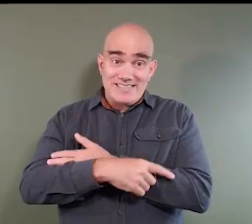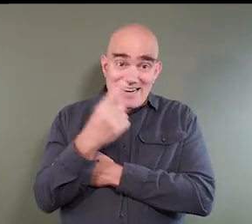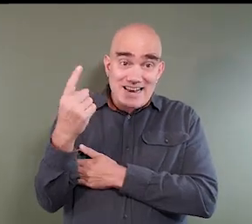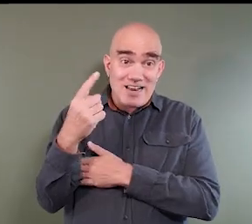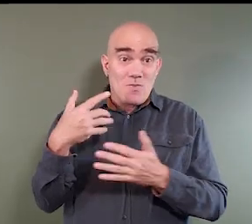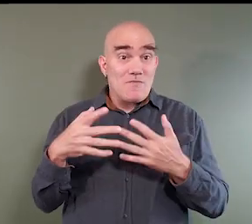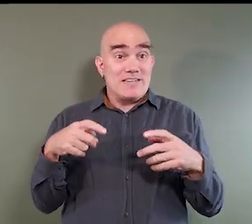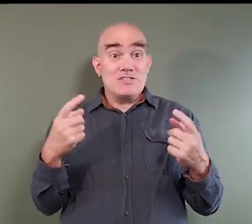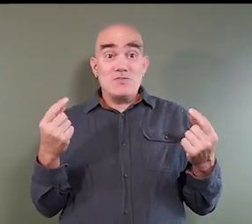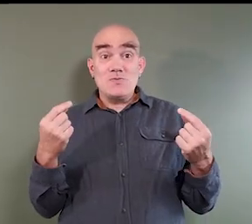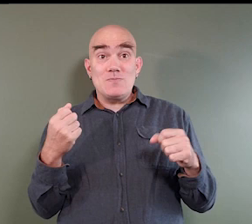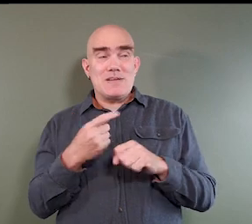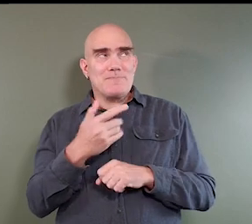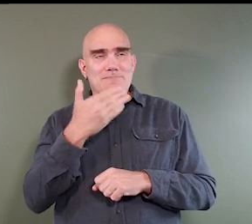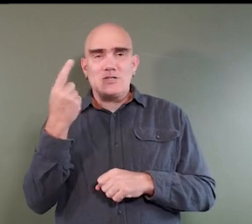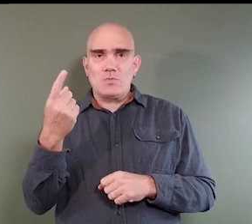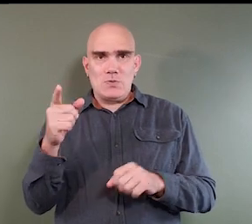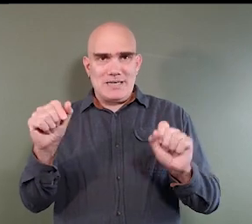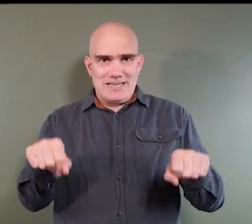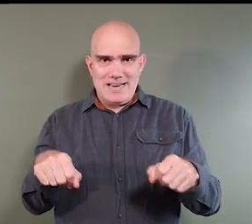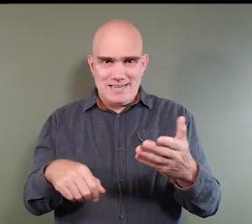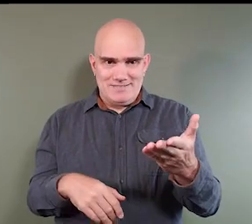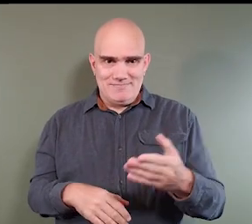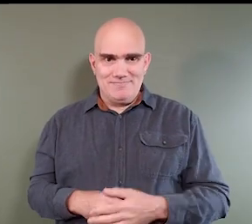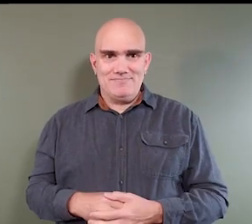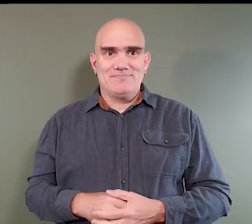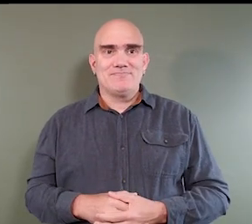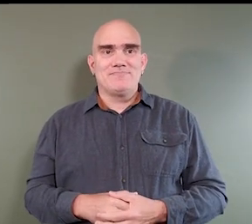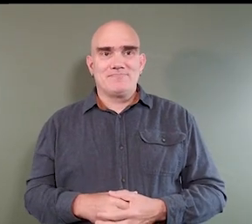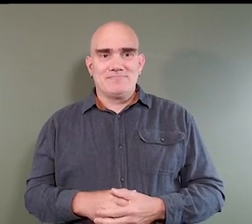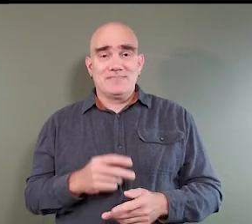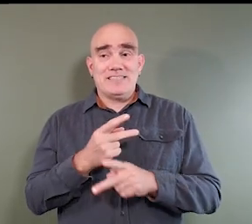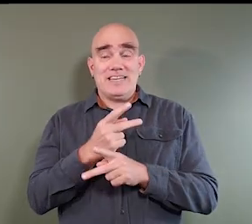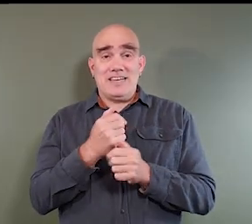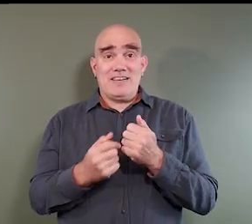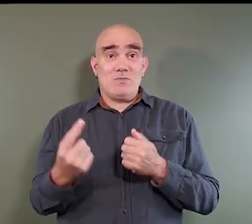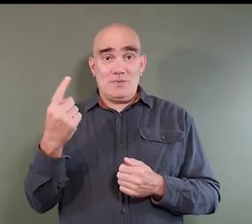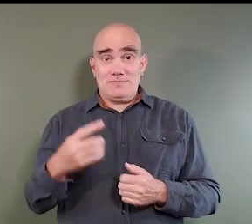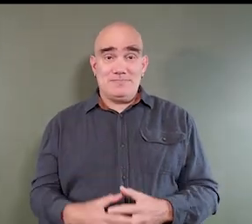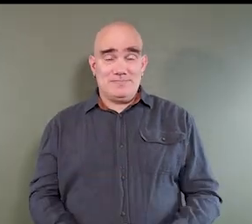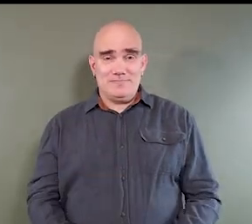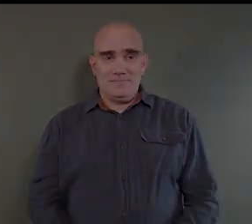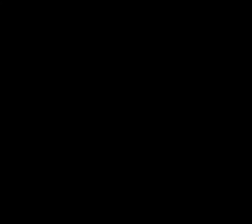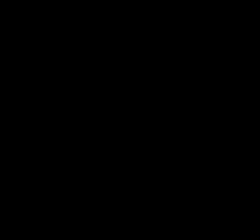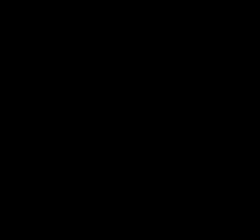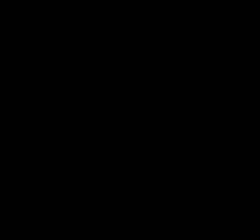day. Whatever you need to do, make it the best one you can. Take care, everyone.